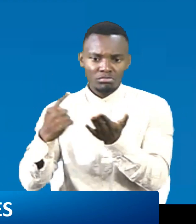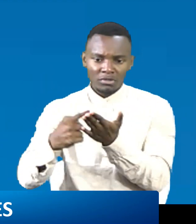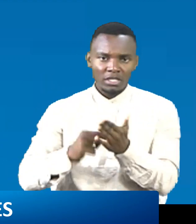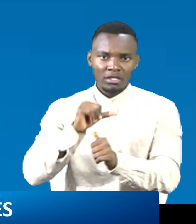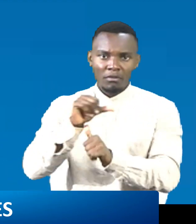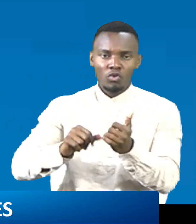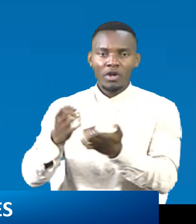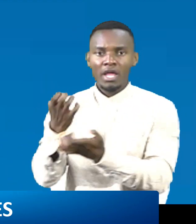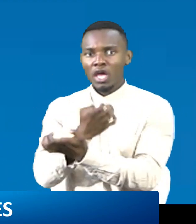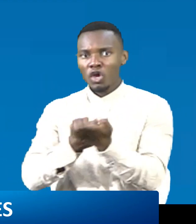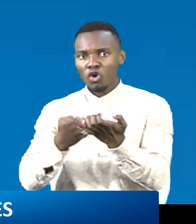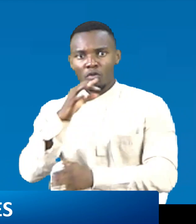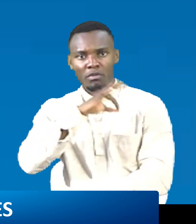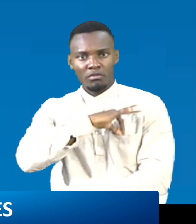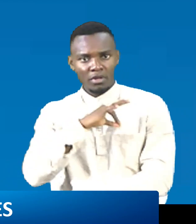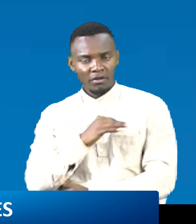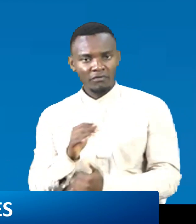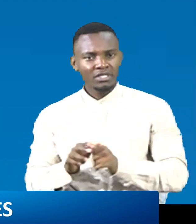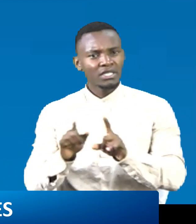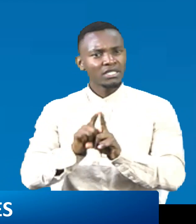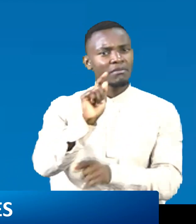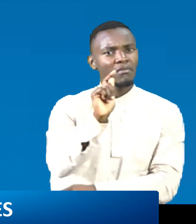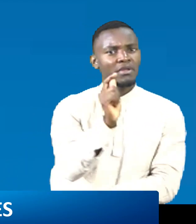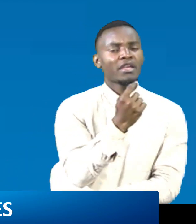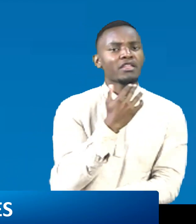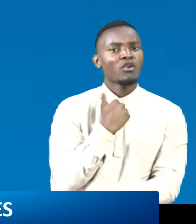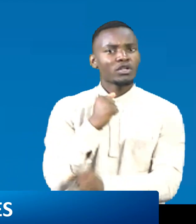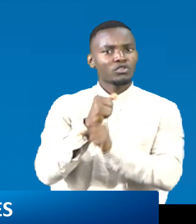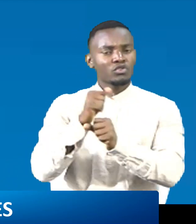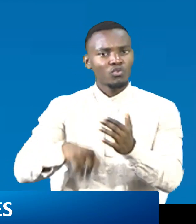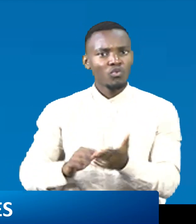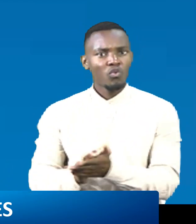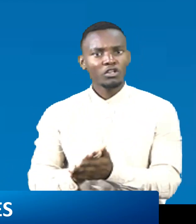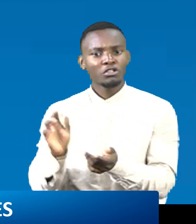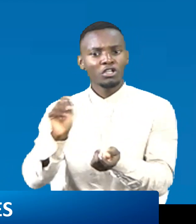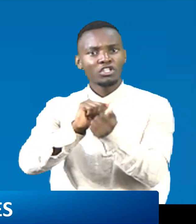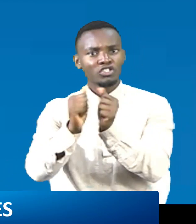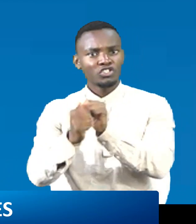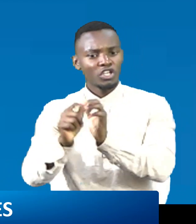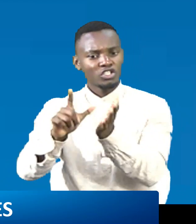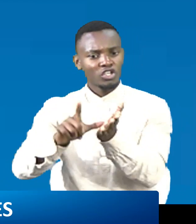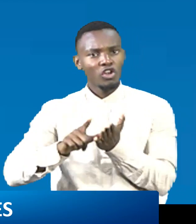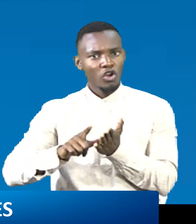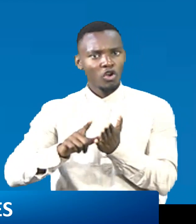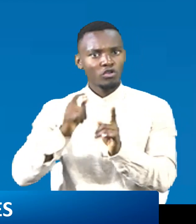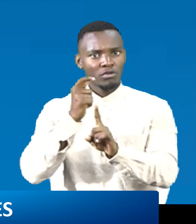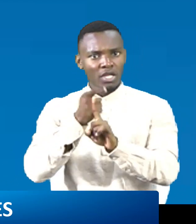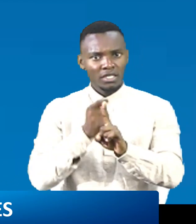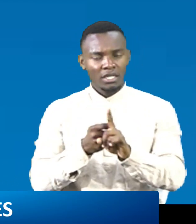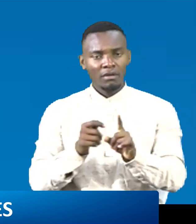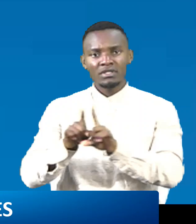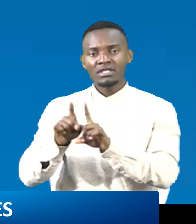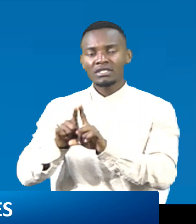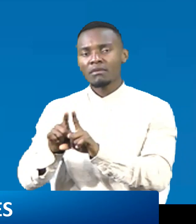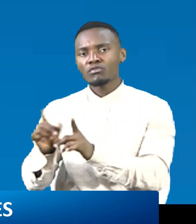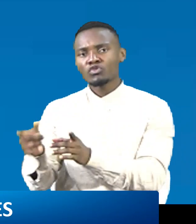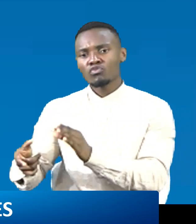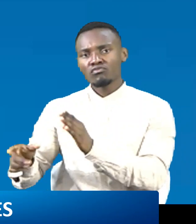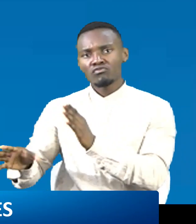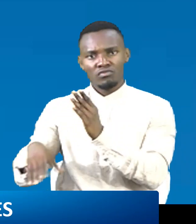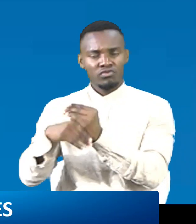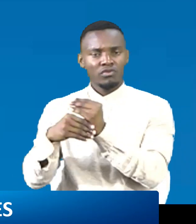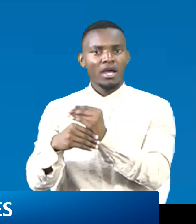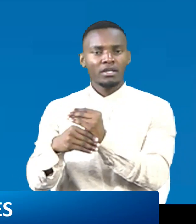10-year period. Kenya is also seeking a review of loan terms and a further 150 billion shilling loan to complete